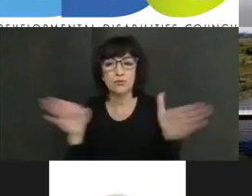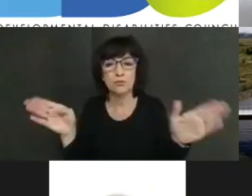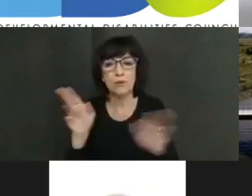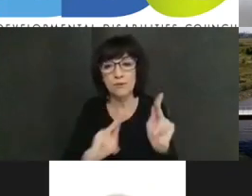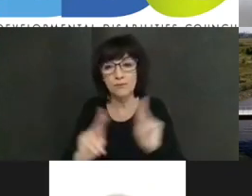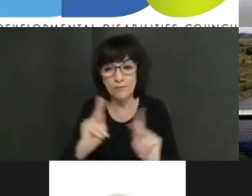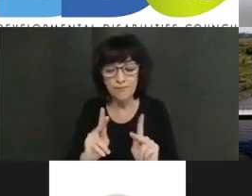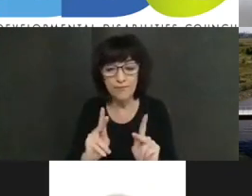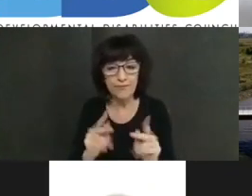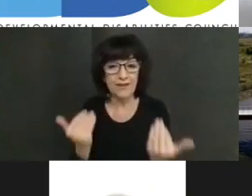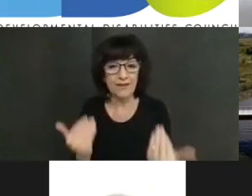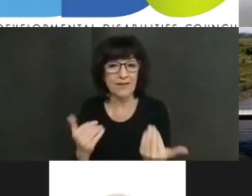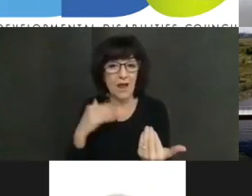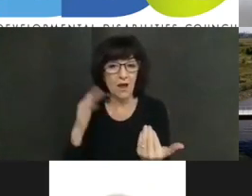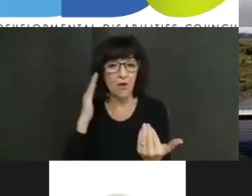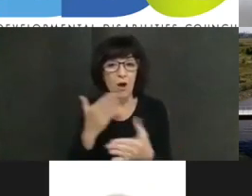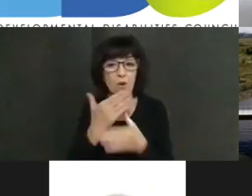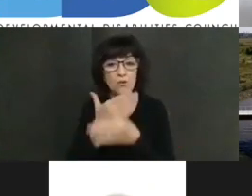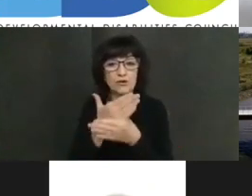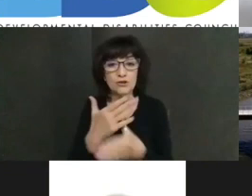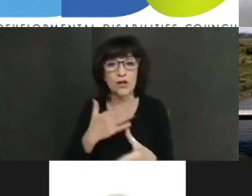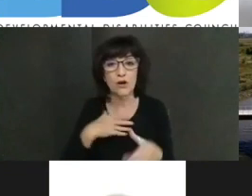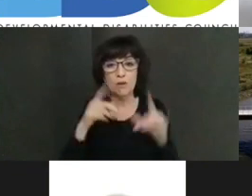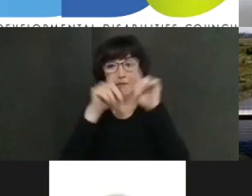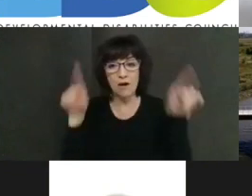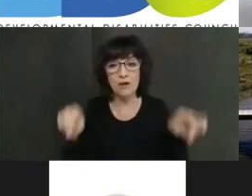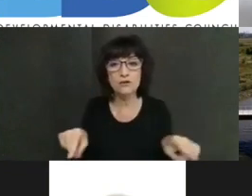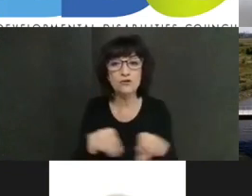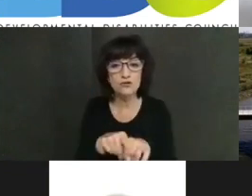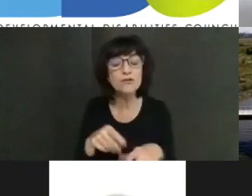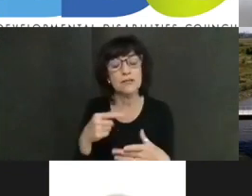screen, and I will begin the video that Jill has mentioned.